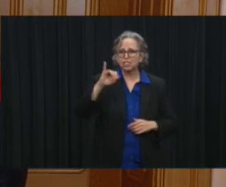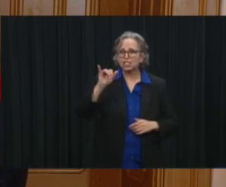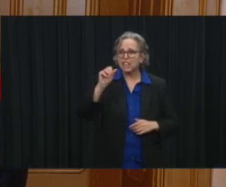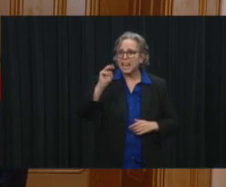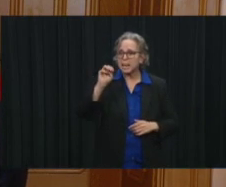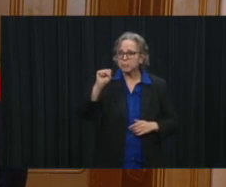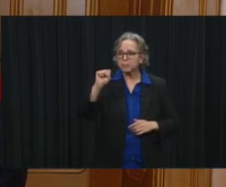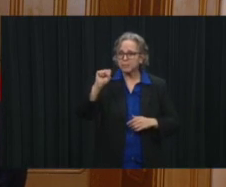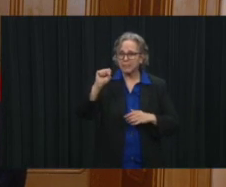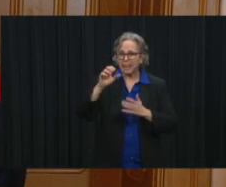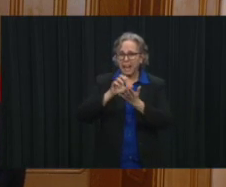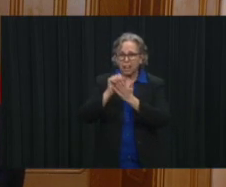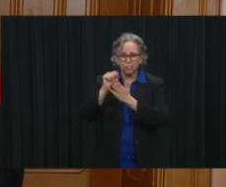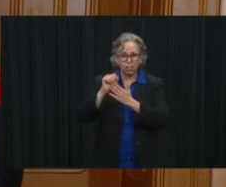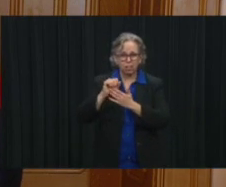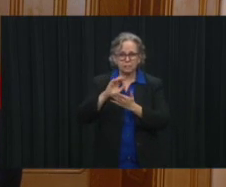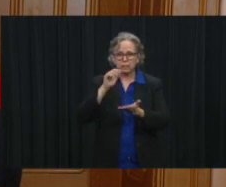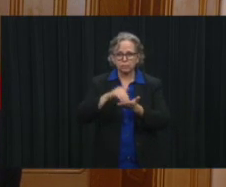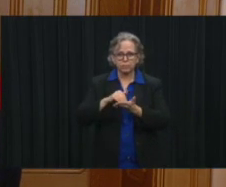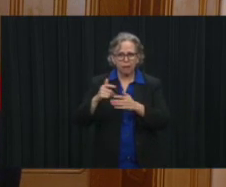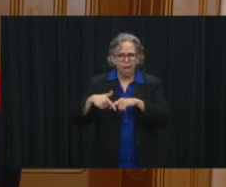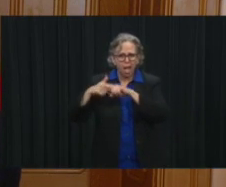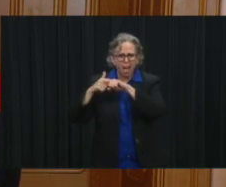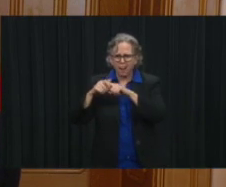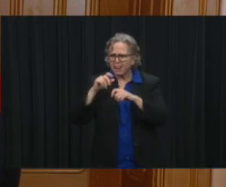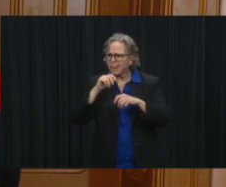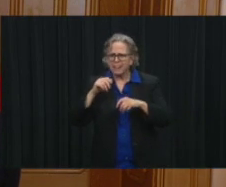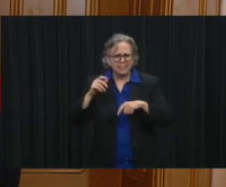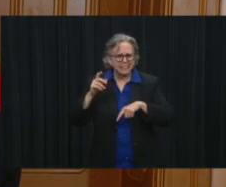procedures to be able to preserve the